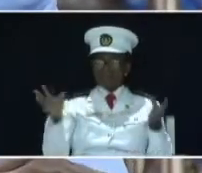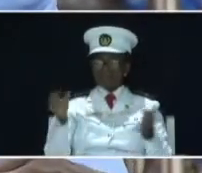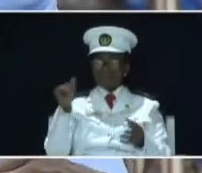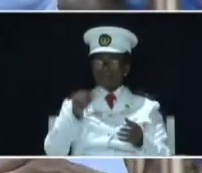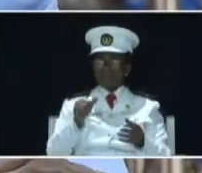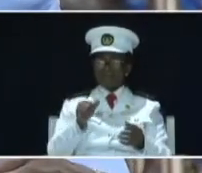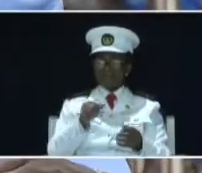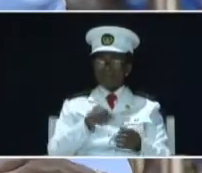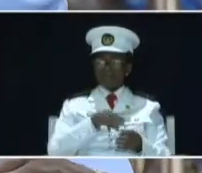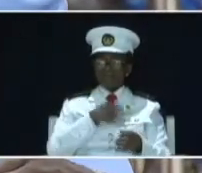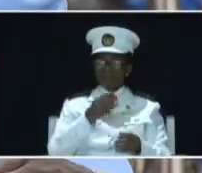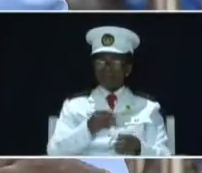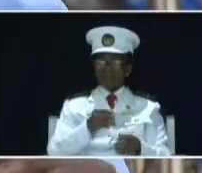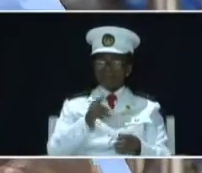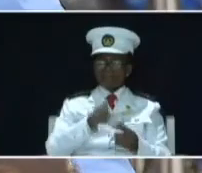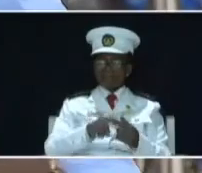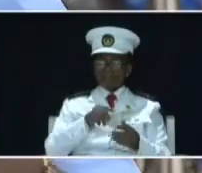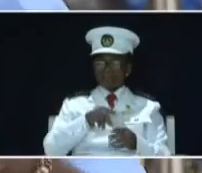I know,